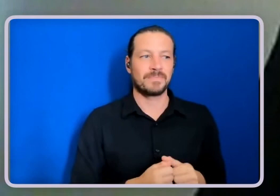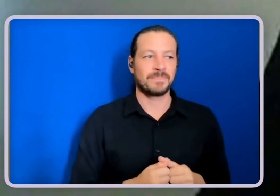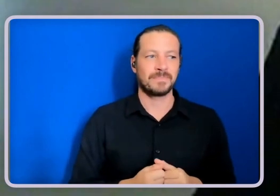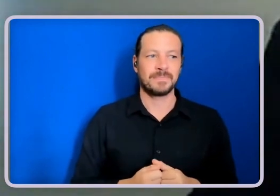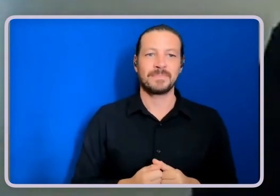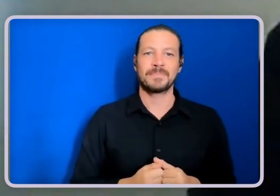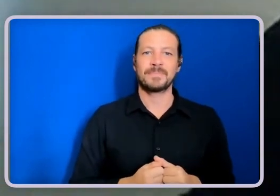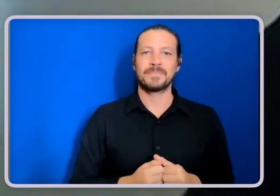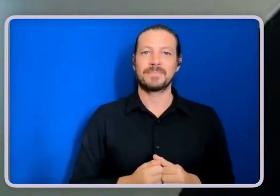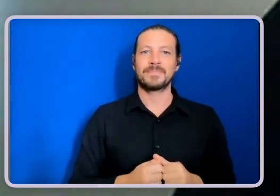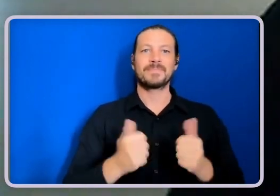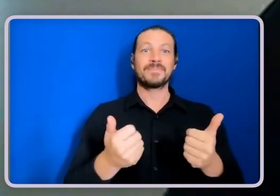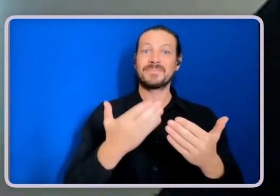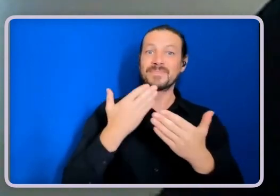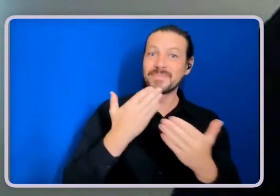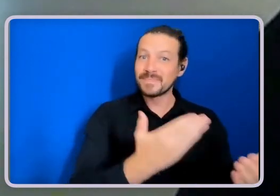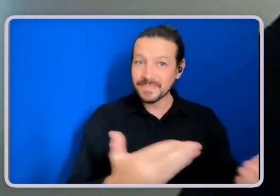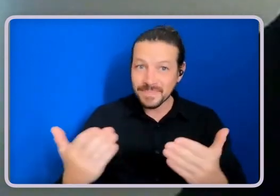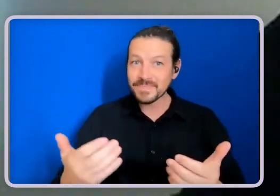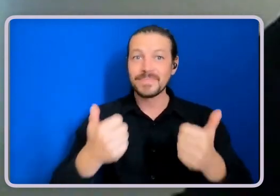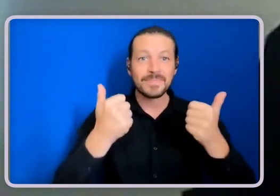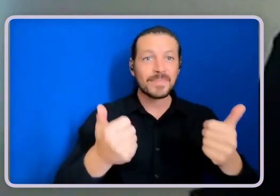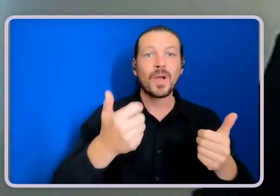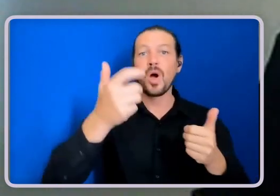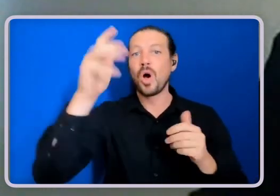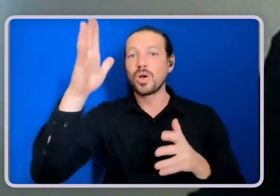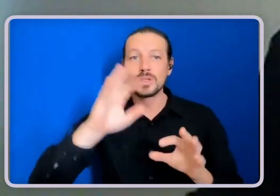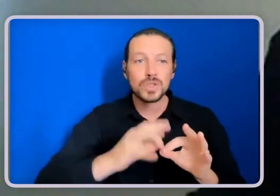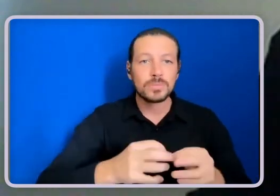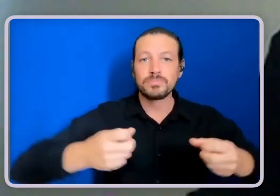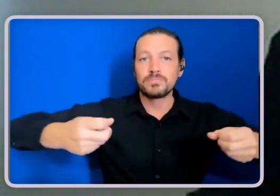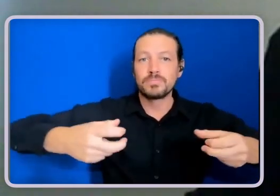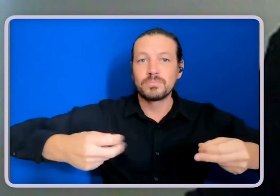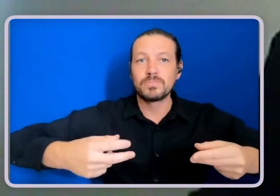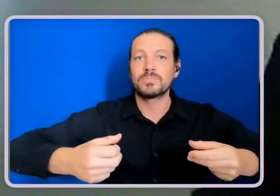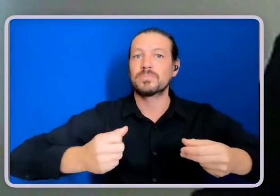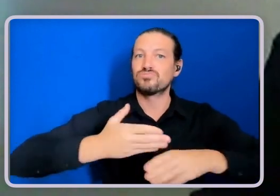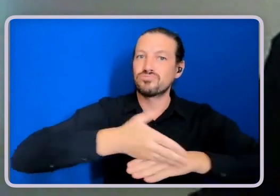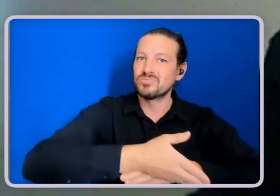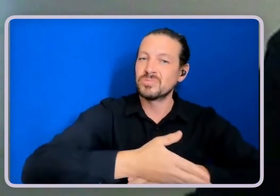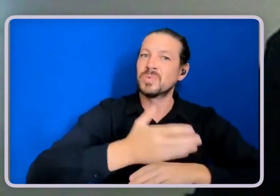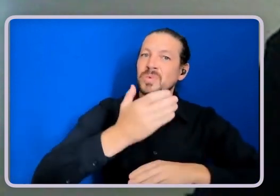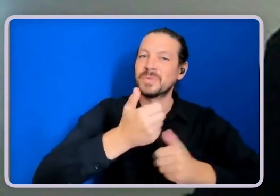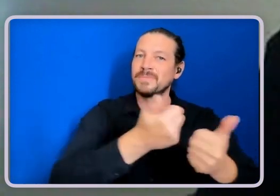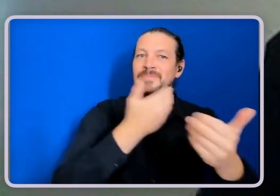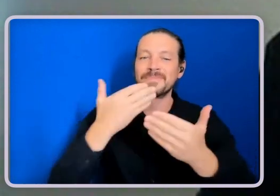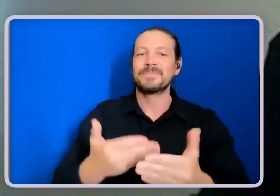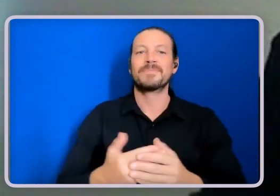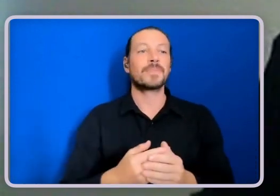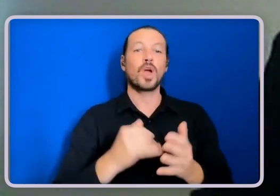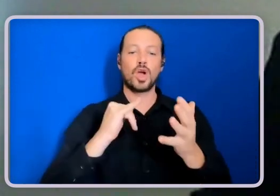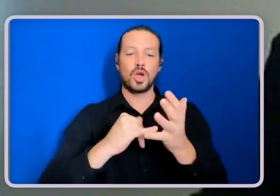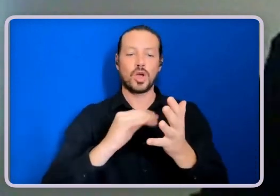So thank you, everybody. Thank you to the Auslan interpreters and captioners for your hard work today. Thank you to Show Division for bringing